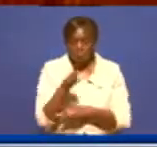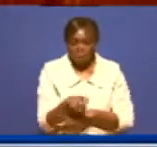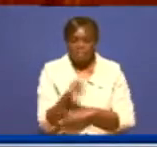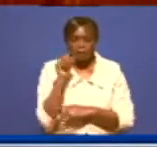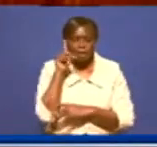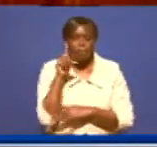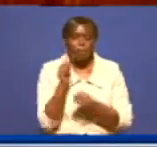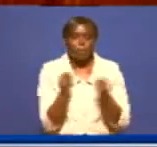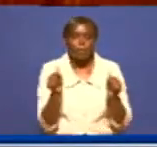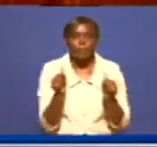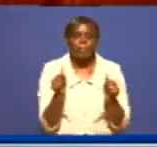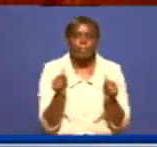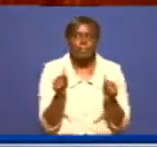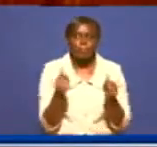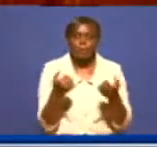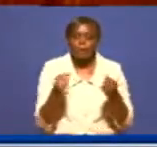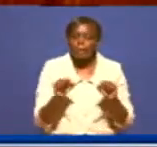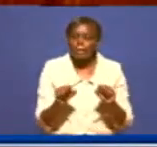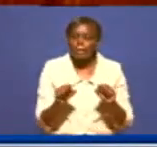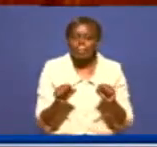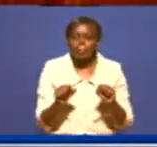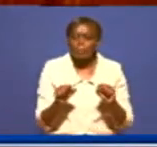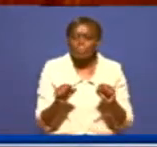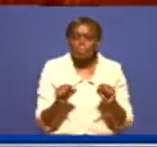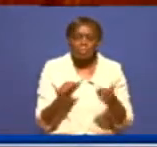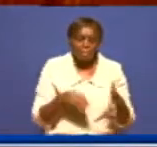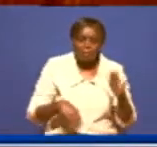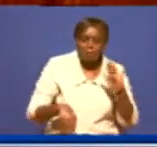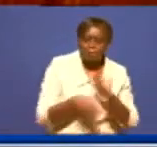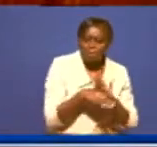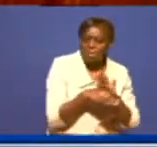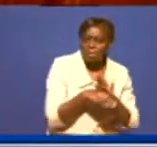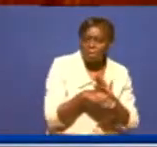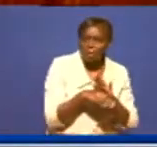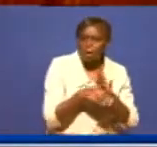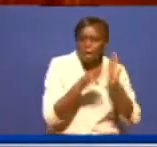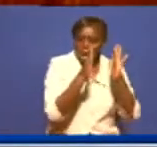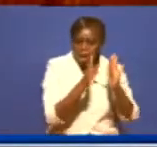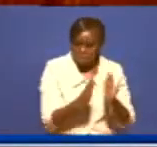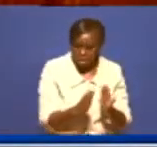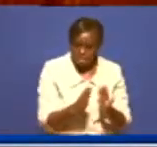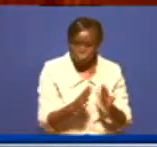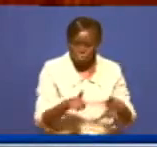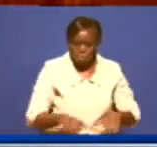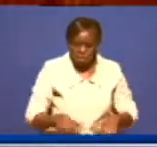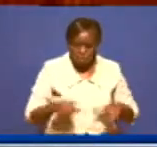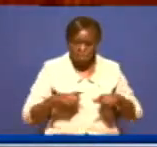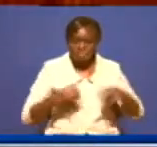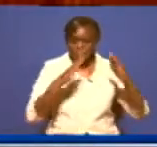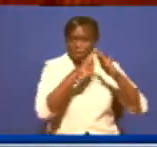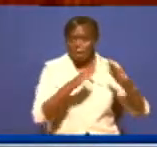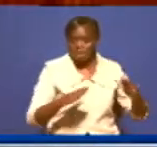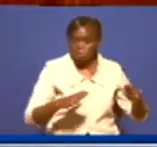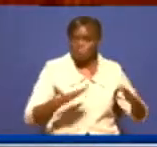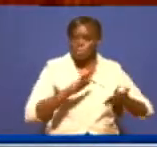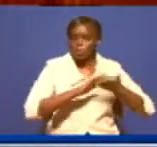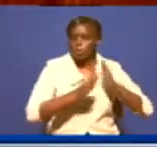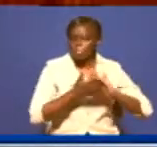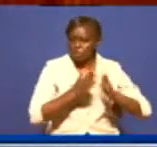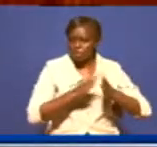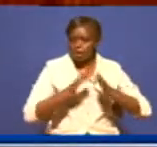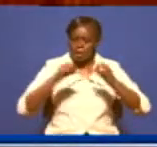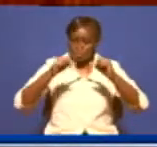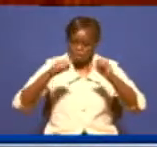this fact that you cannot just evict a Kenyan in living in your property without the consent of